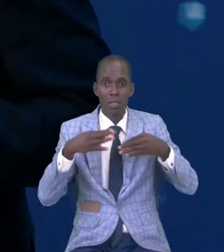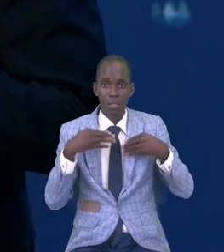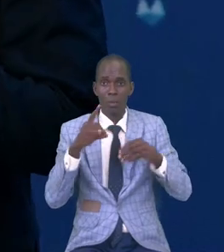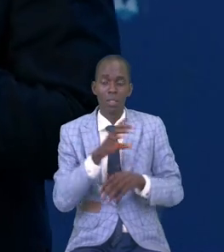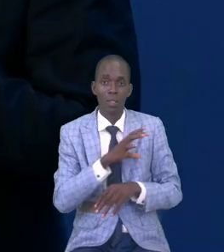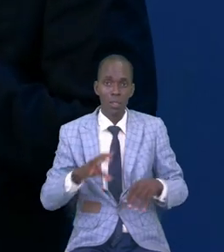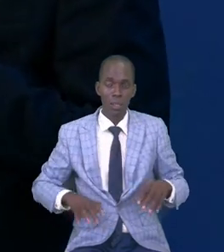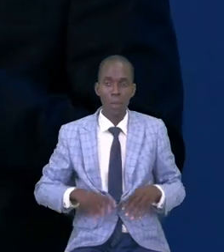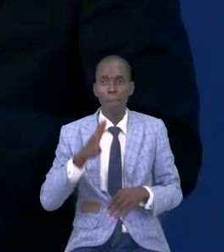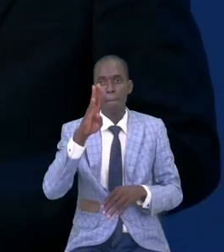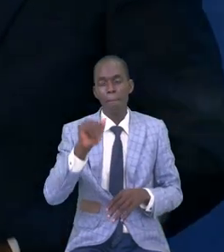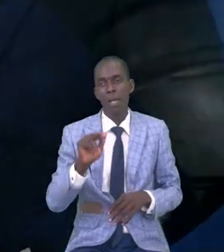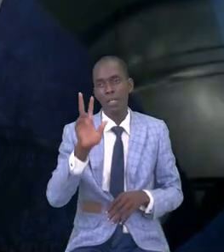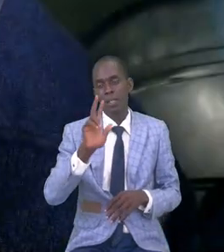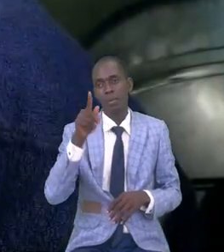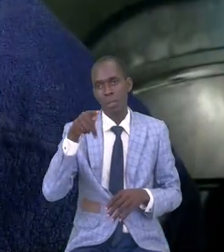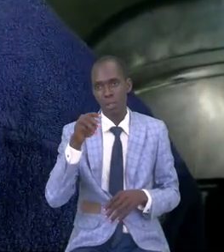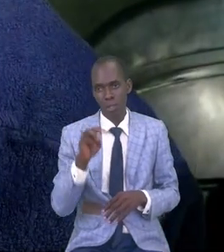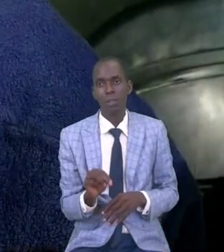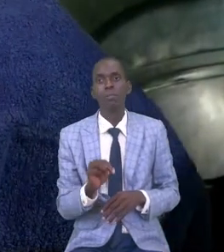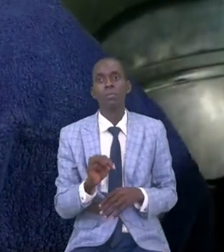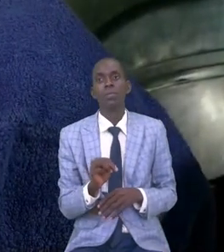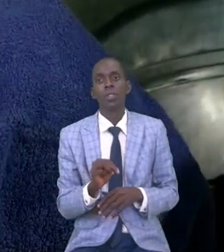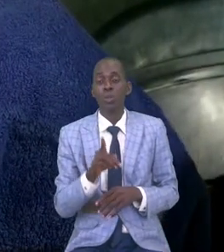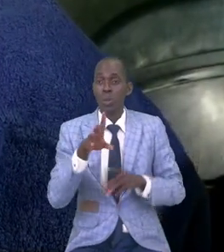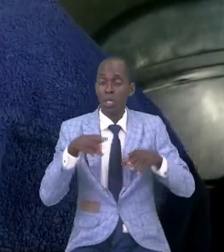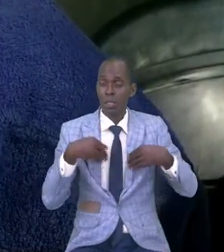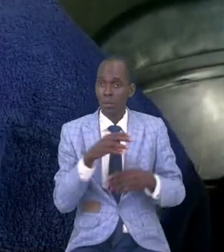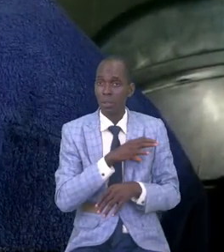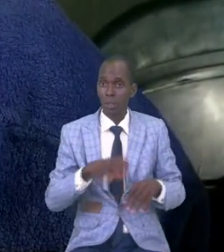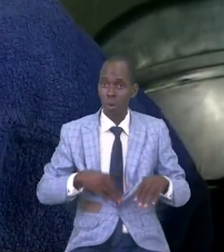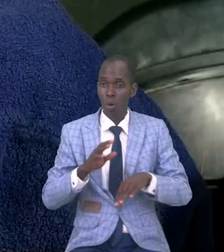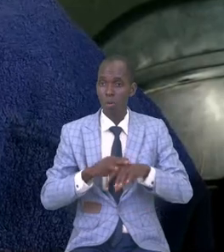day, the second day, and the third day.